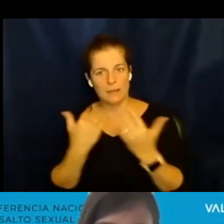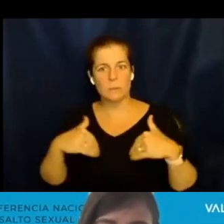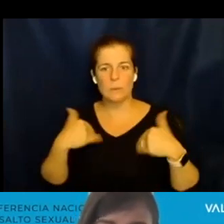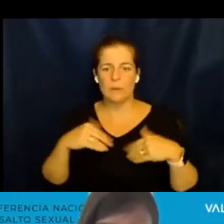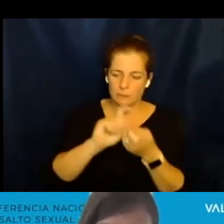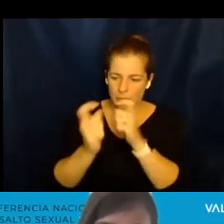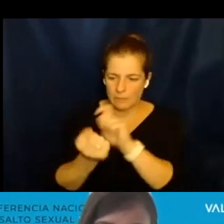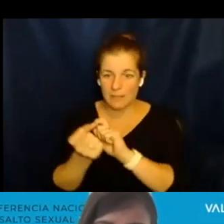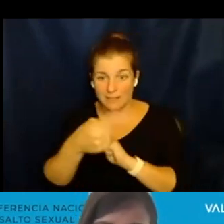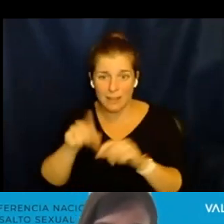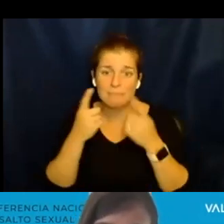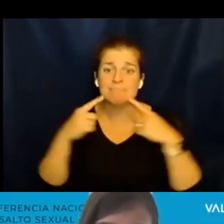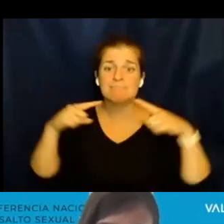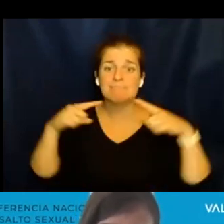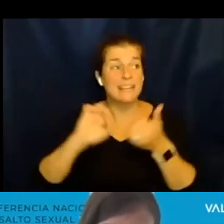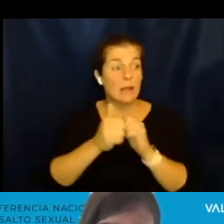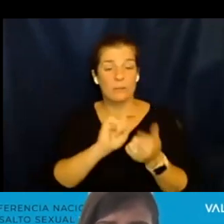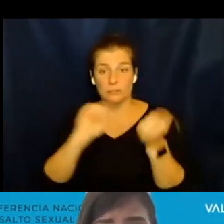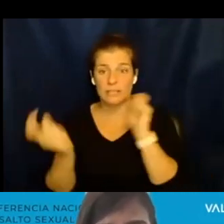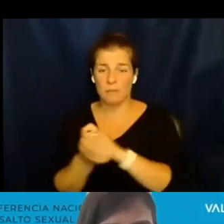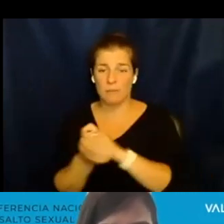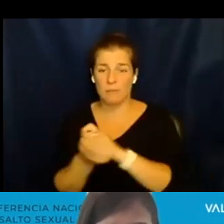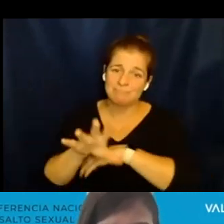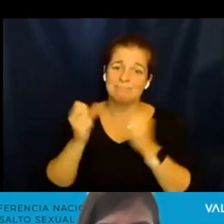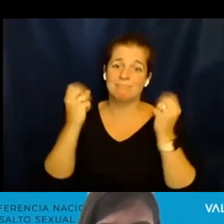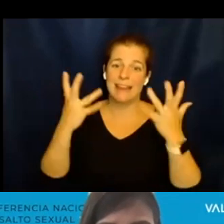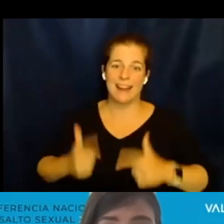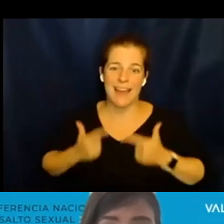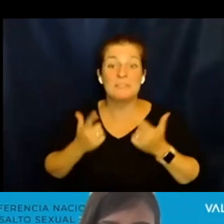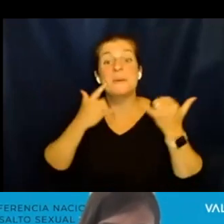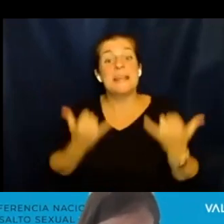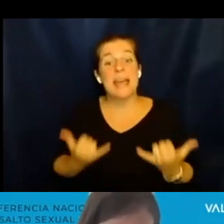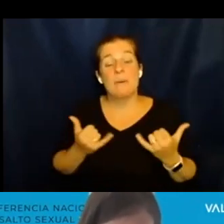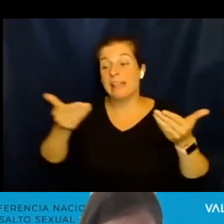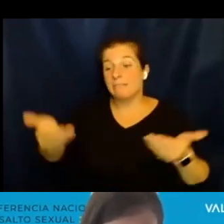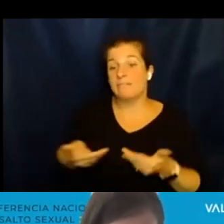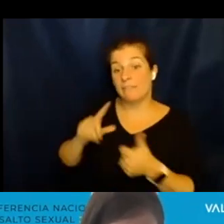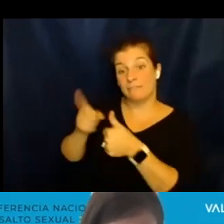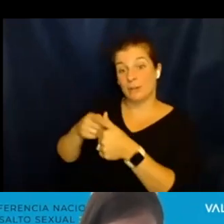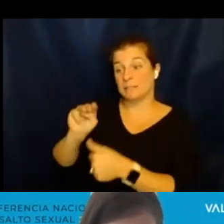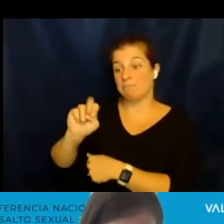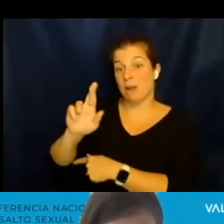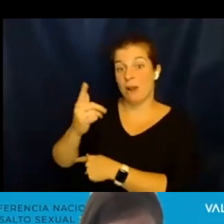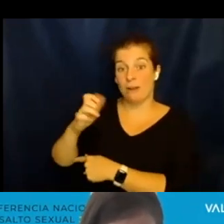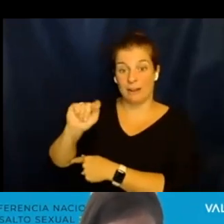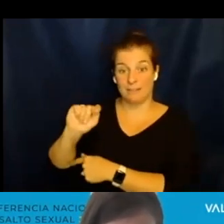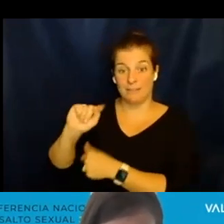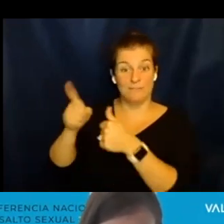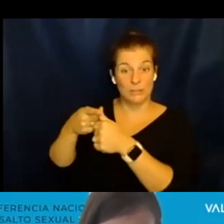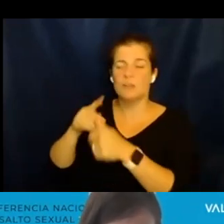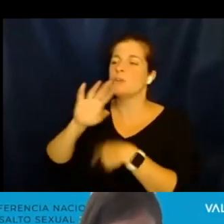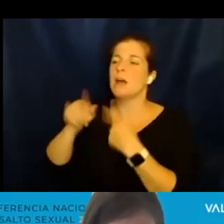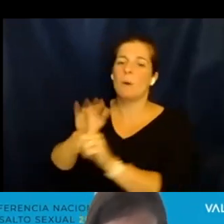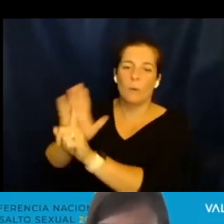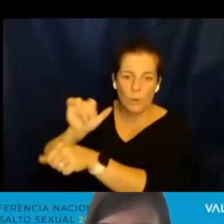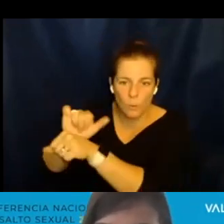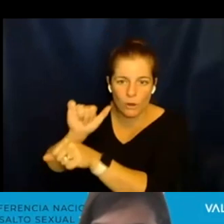accomplishing and how they're transforming so many lives. So I would like to invite Margaret first to speak to us a bit about her work, all the